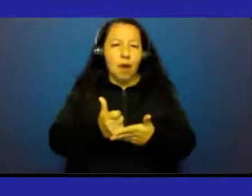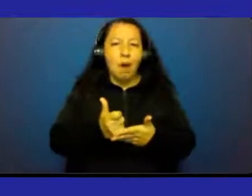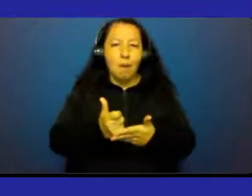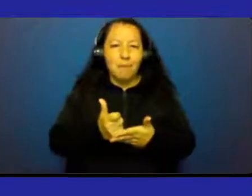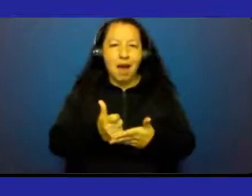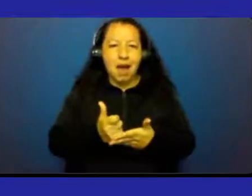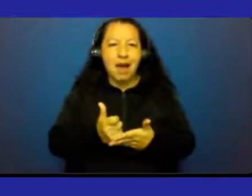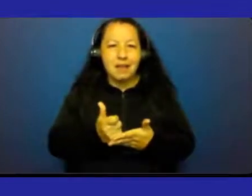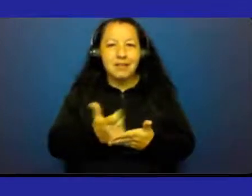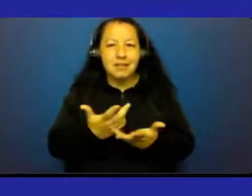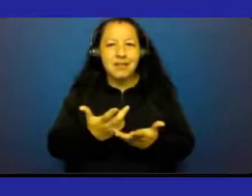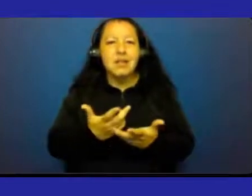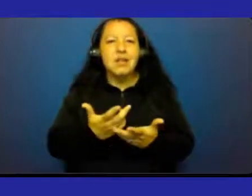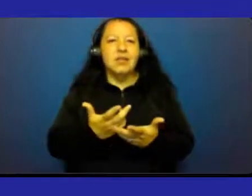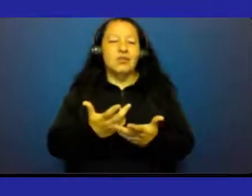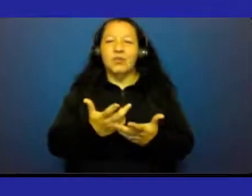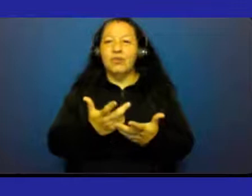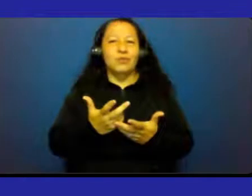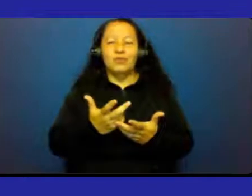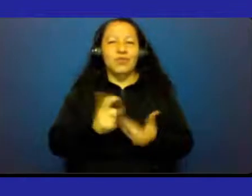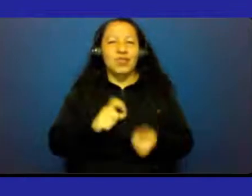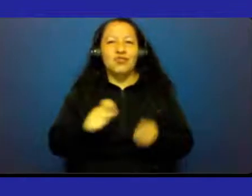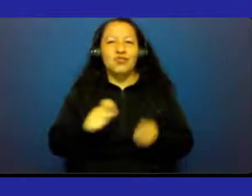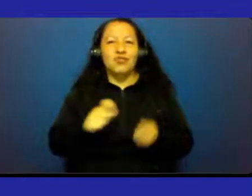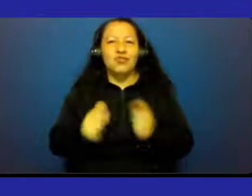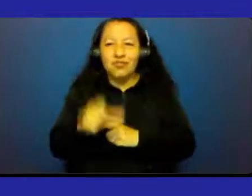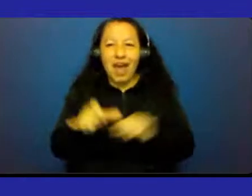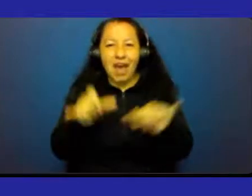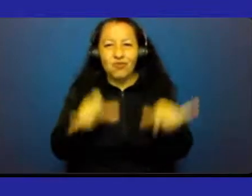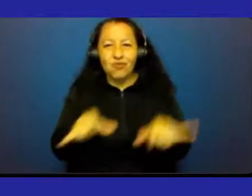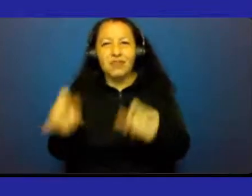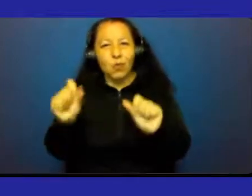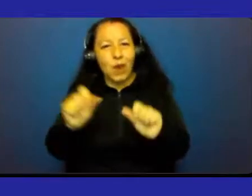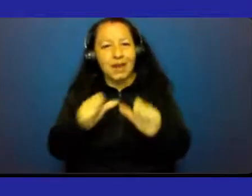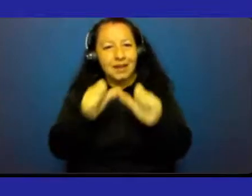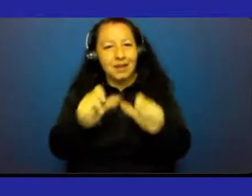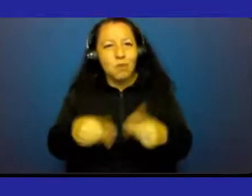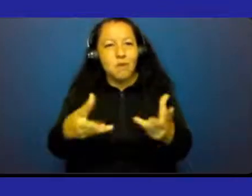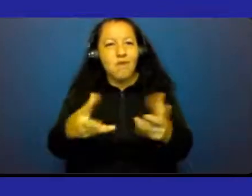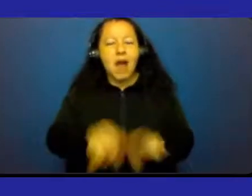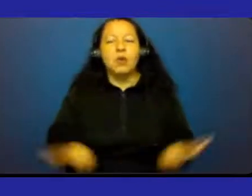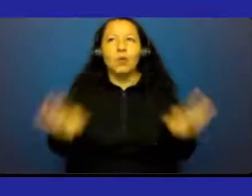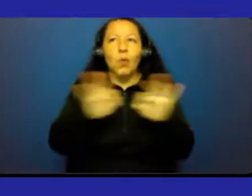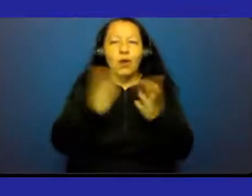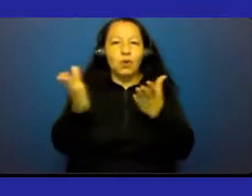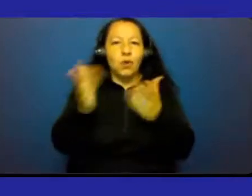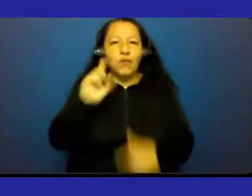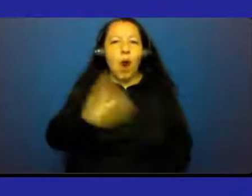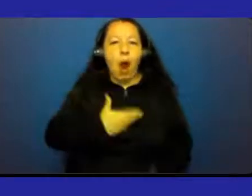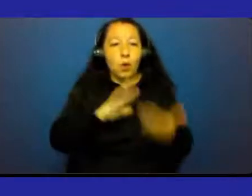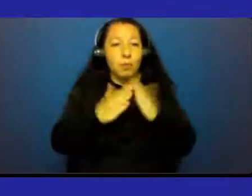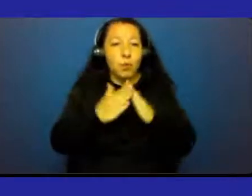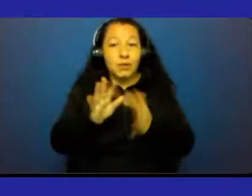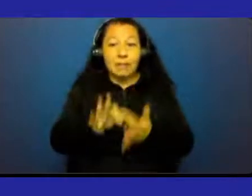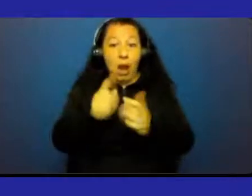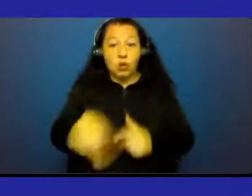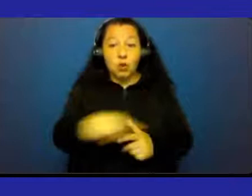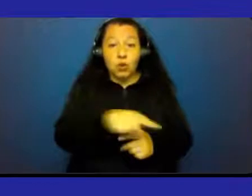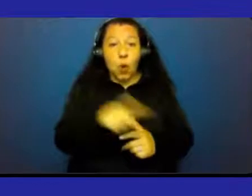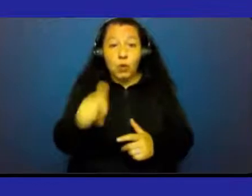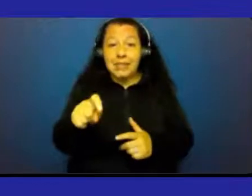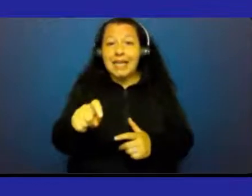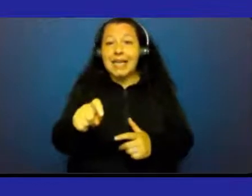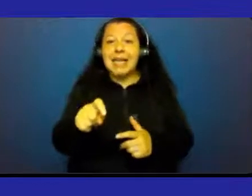trend in order to continue providing these critical services to our communities, especially those in need of mental health or